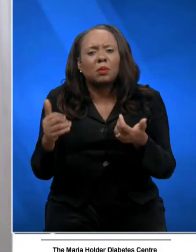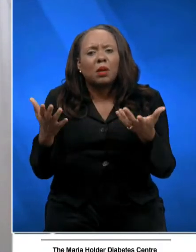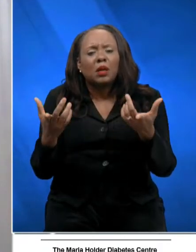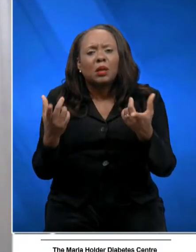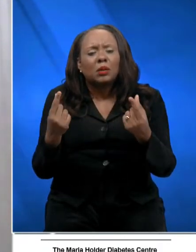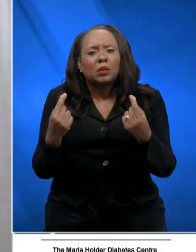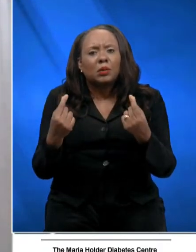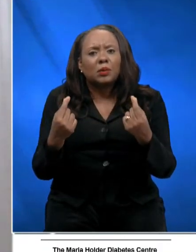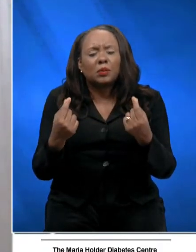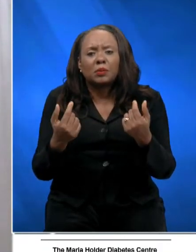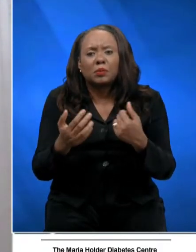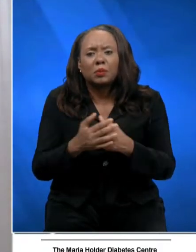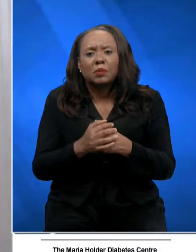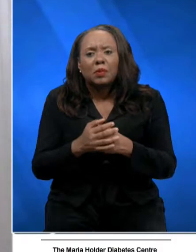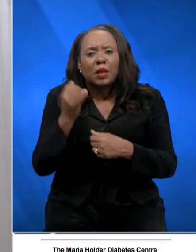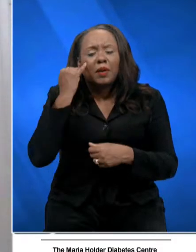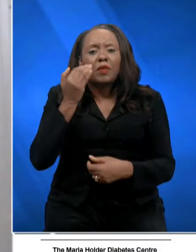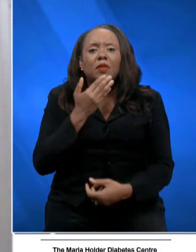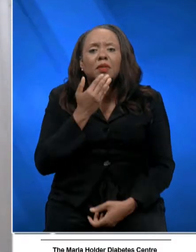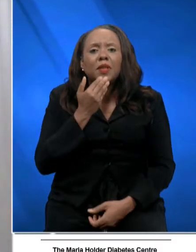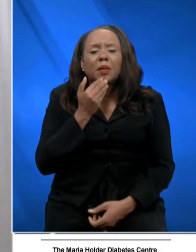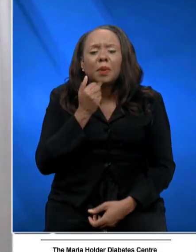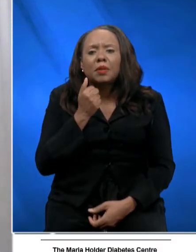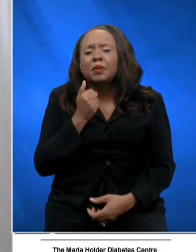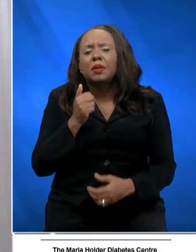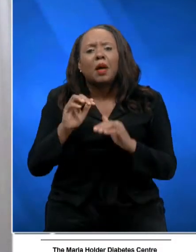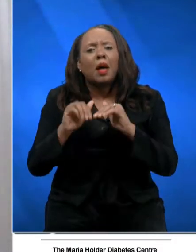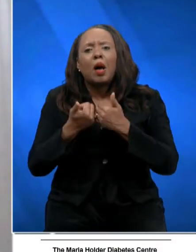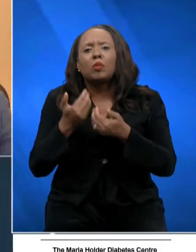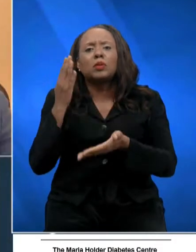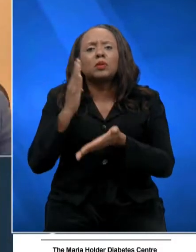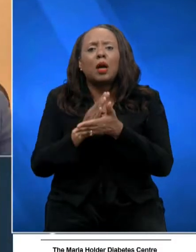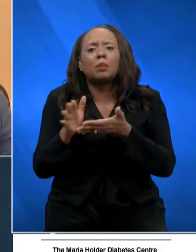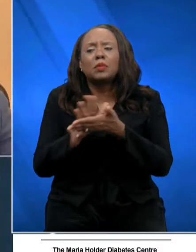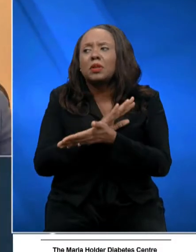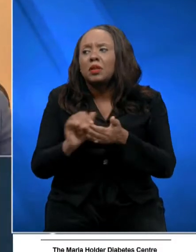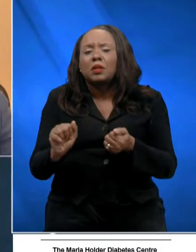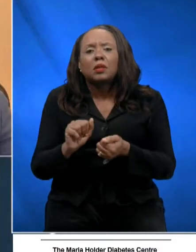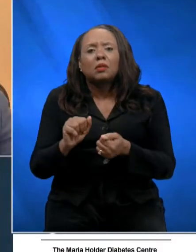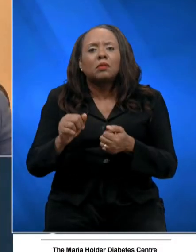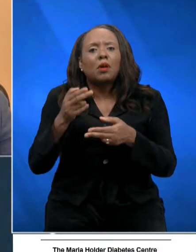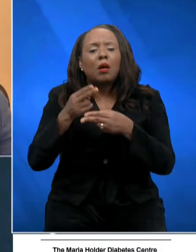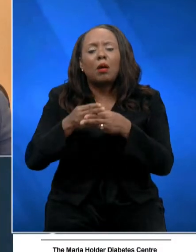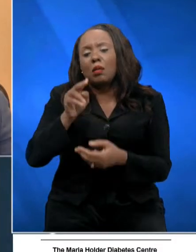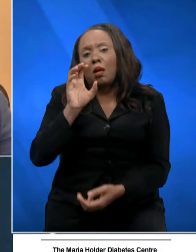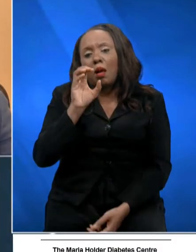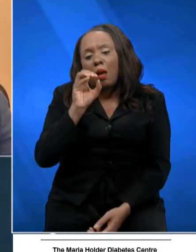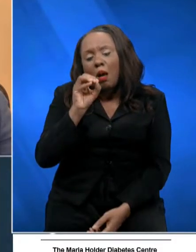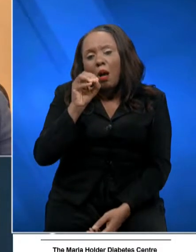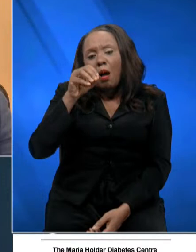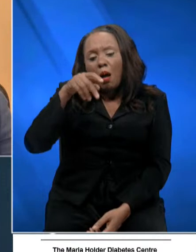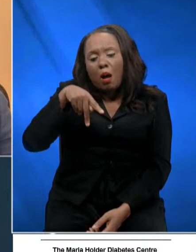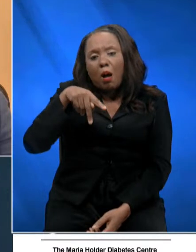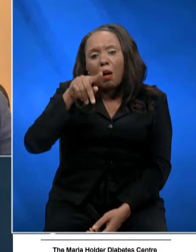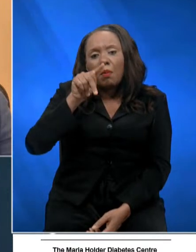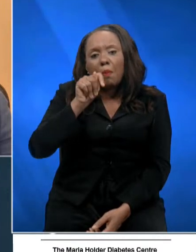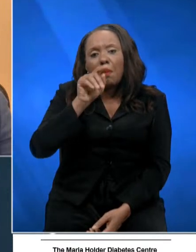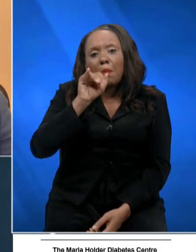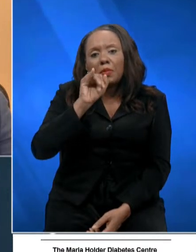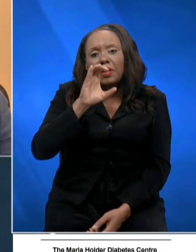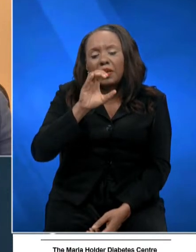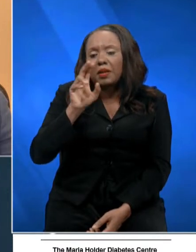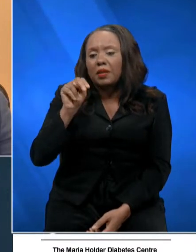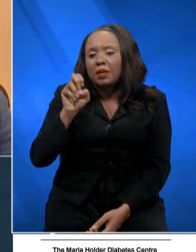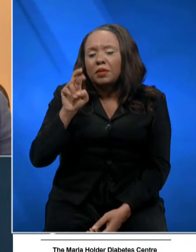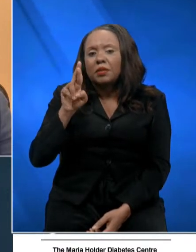of being diabetic. The optic nerve, the main nerve in the eye, because that is what I was told after I went overseas